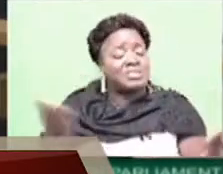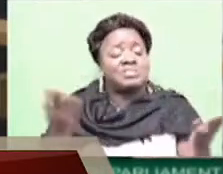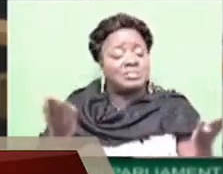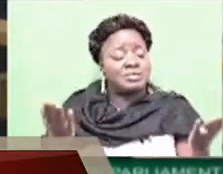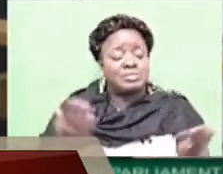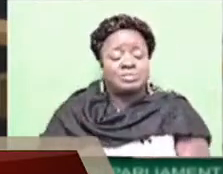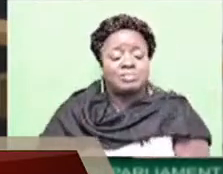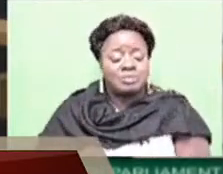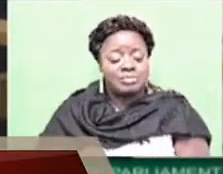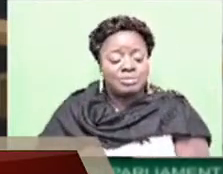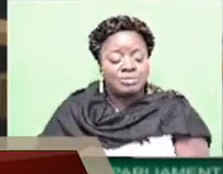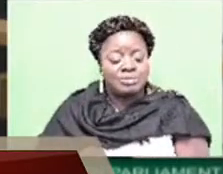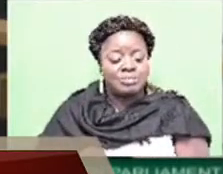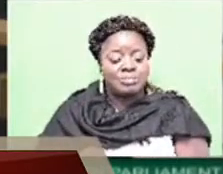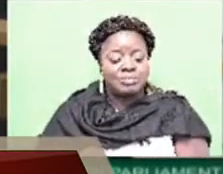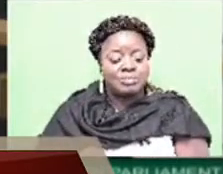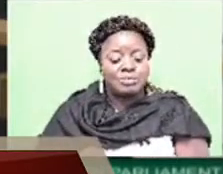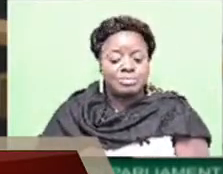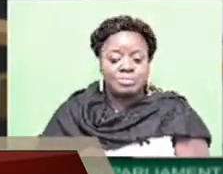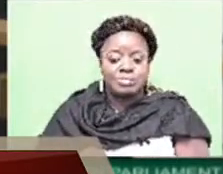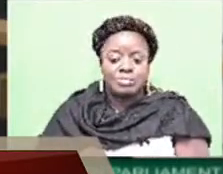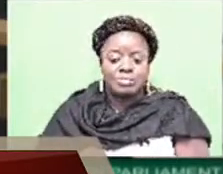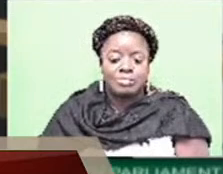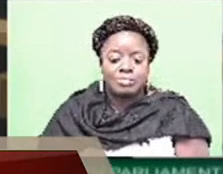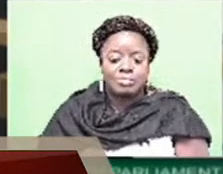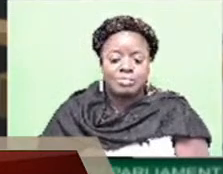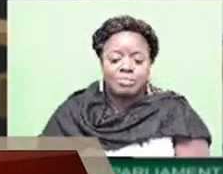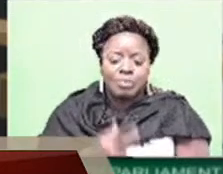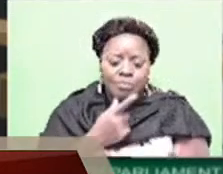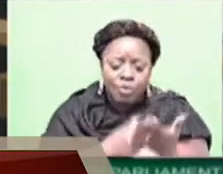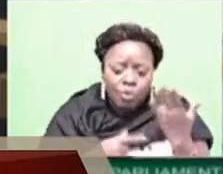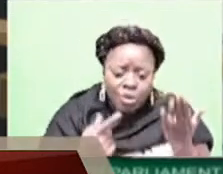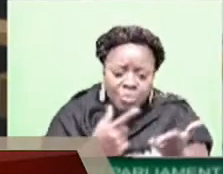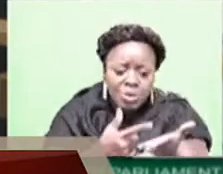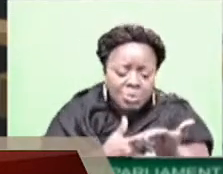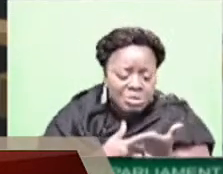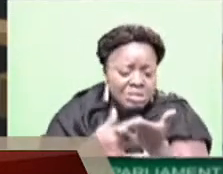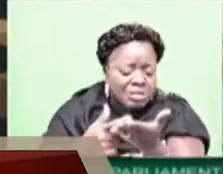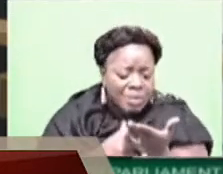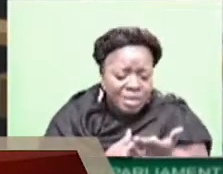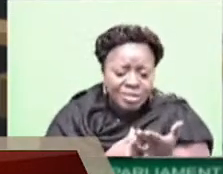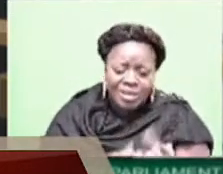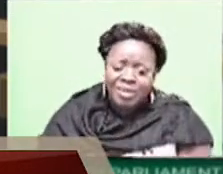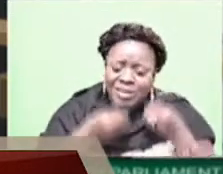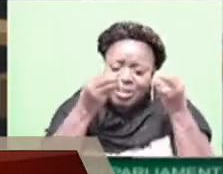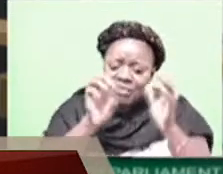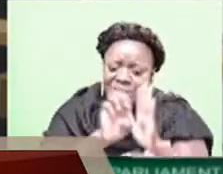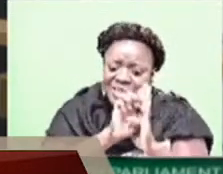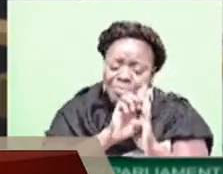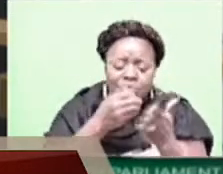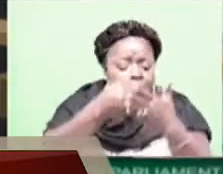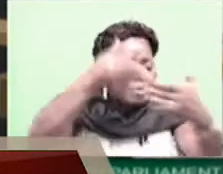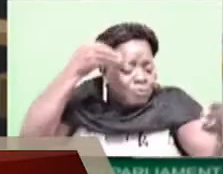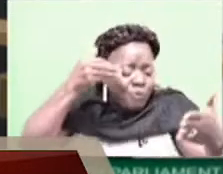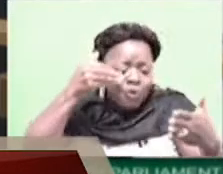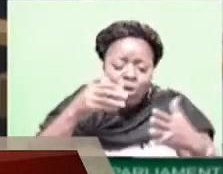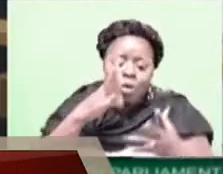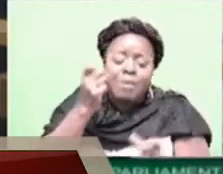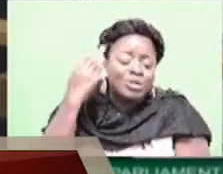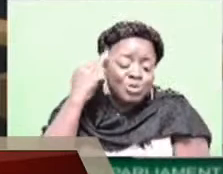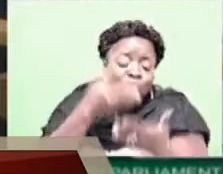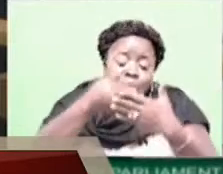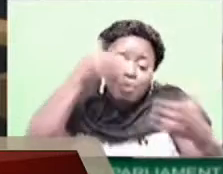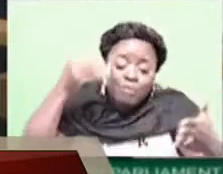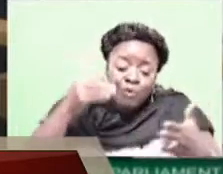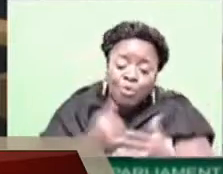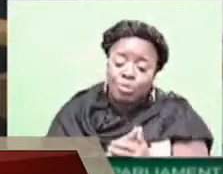Provide us with the draft regulations for what we are going to enforce. So we are setting up an entire system to enforce